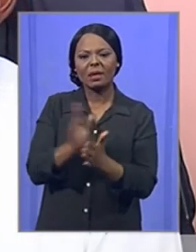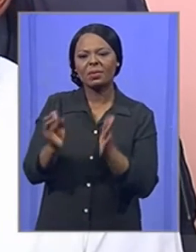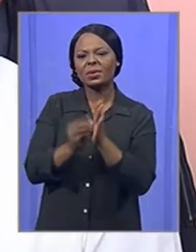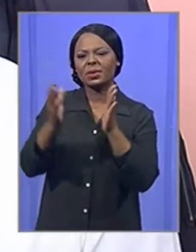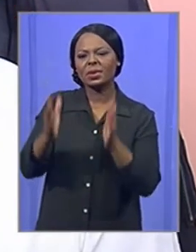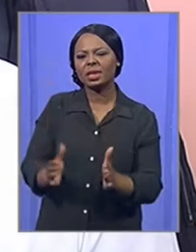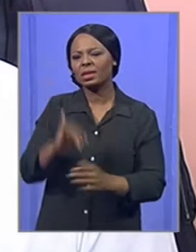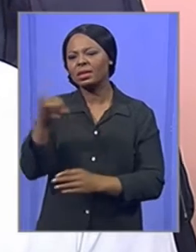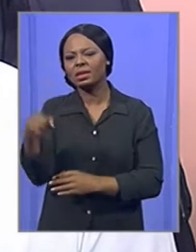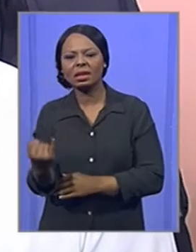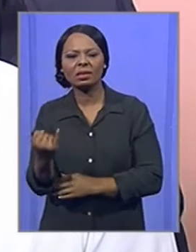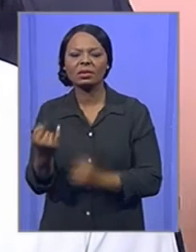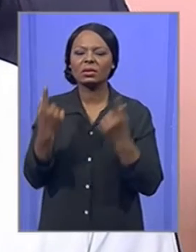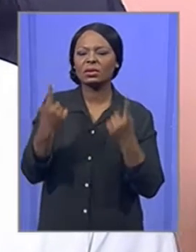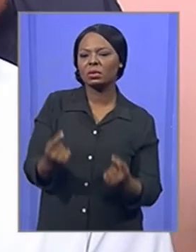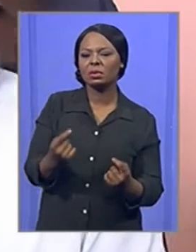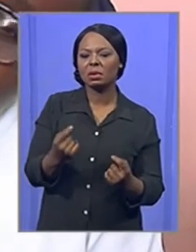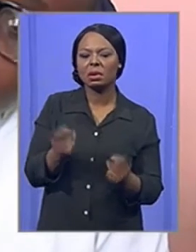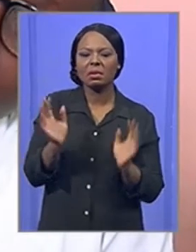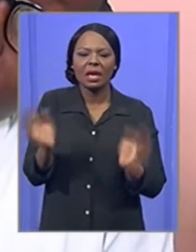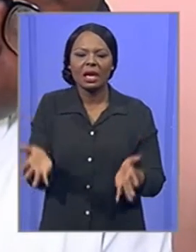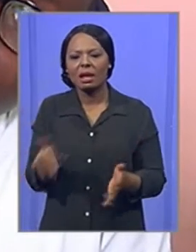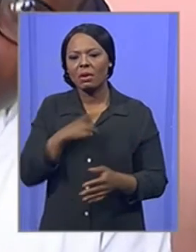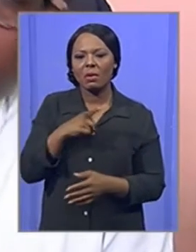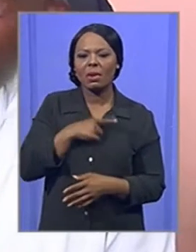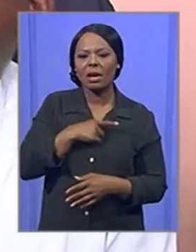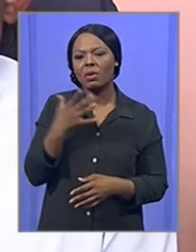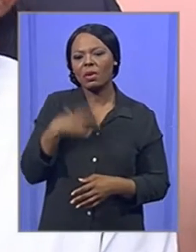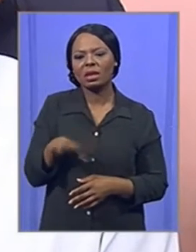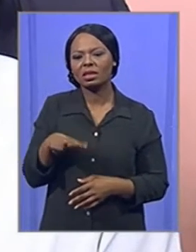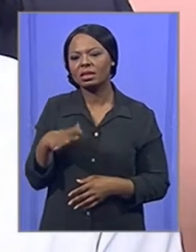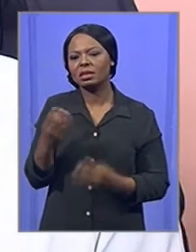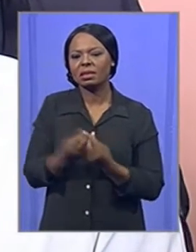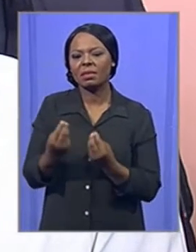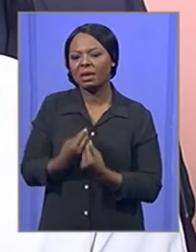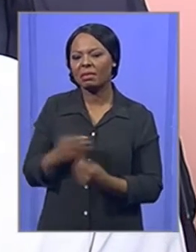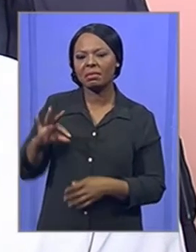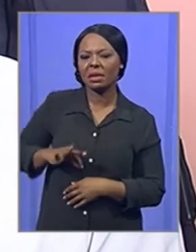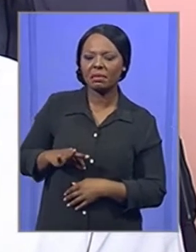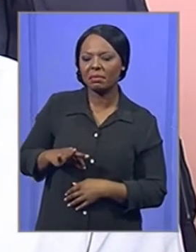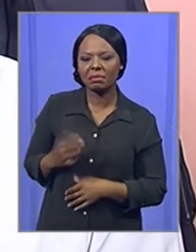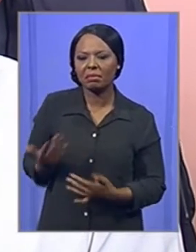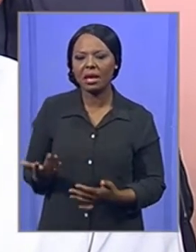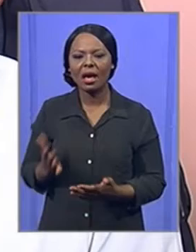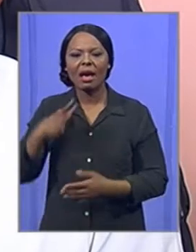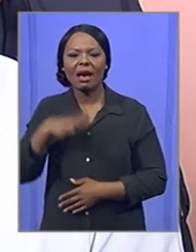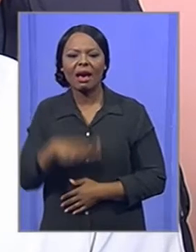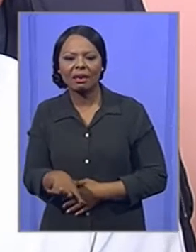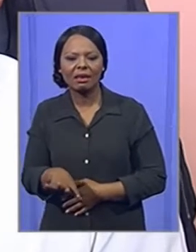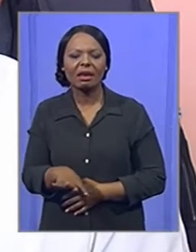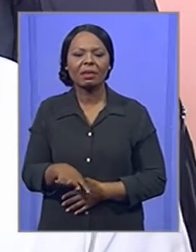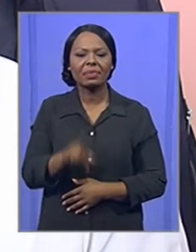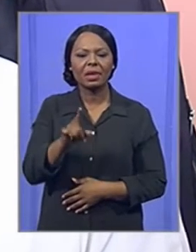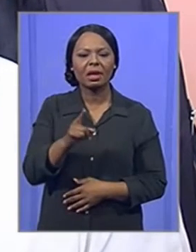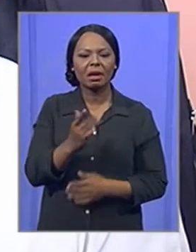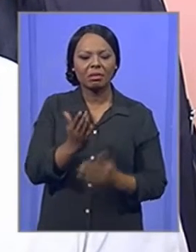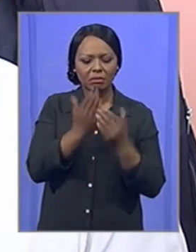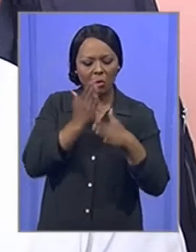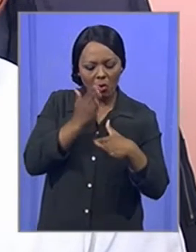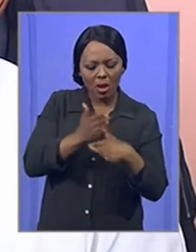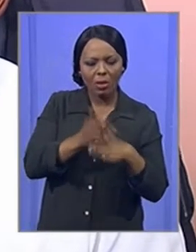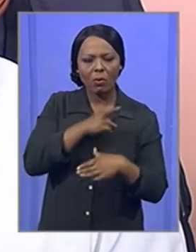actually just like, doing it because they are looking for a side hustle. Yeah. And then others in that way, they are actually doing it because these are